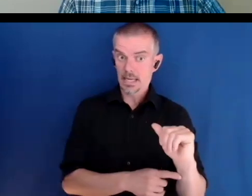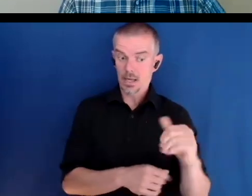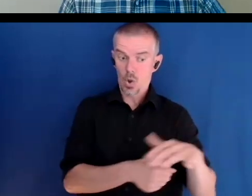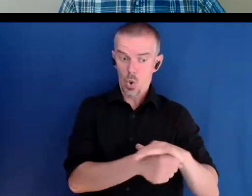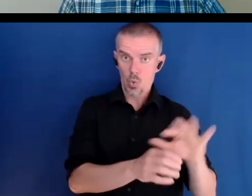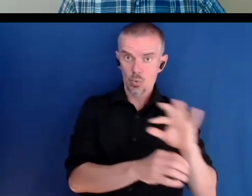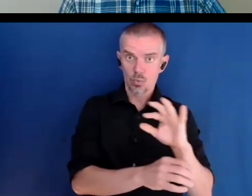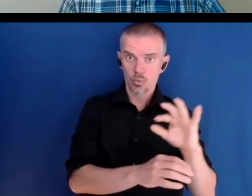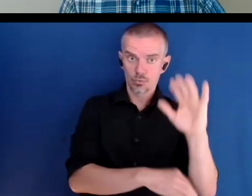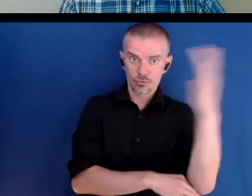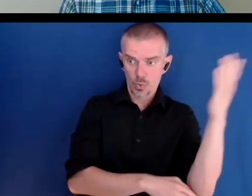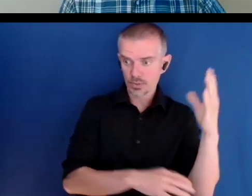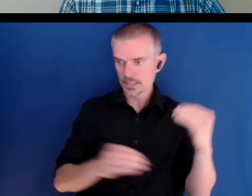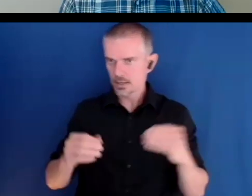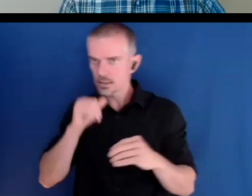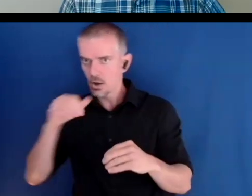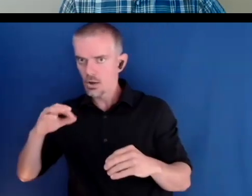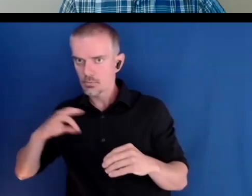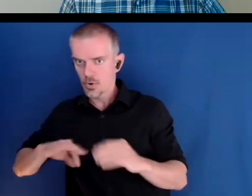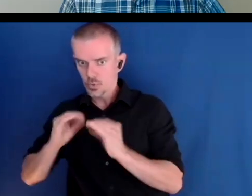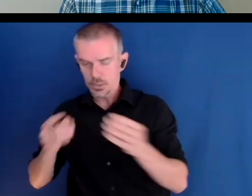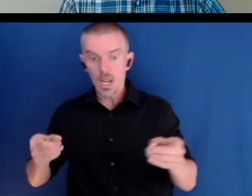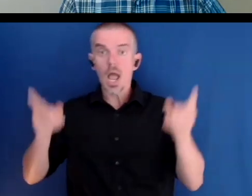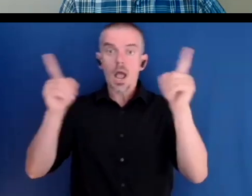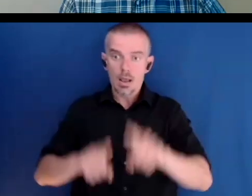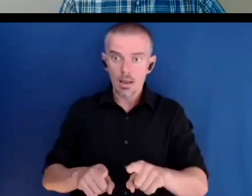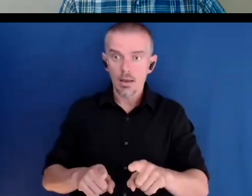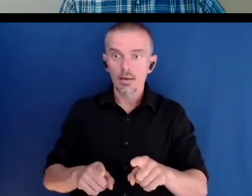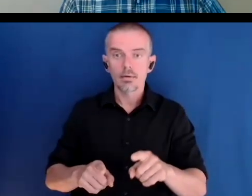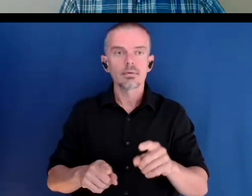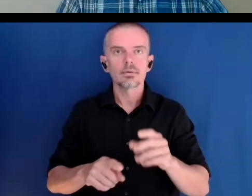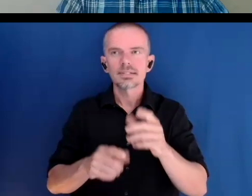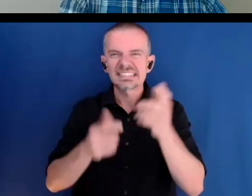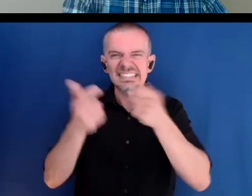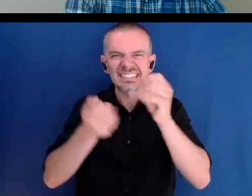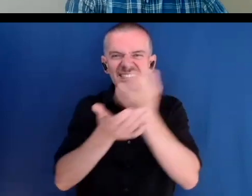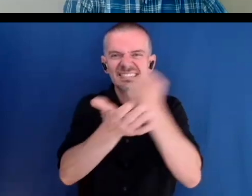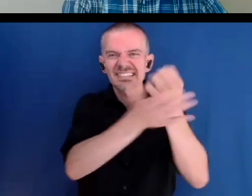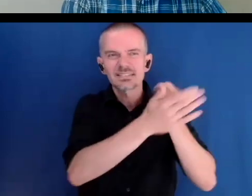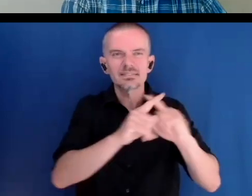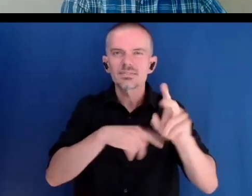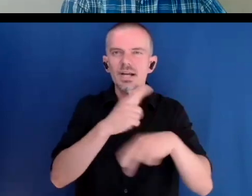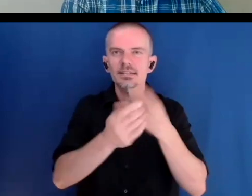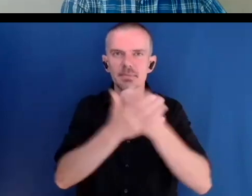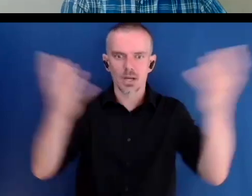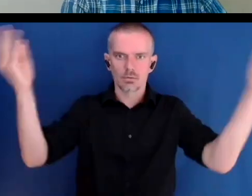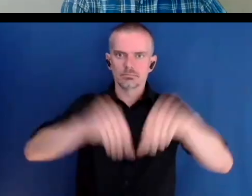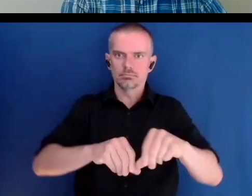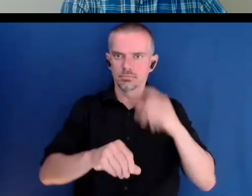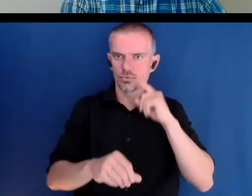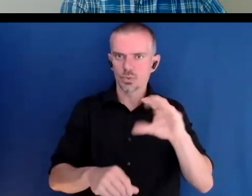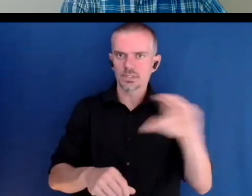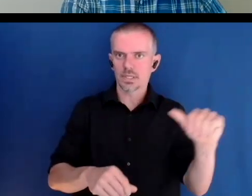nonprofit, or a region and a nonprofit, and they can bundle lots of different kinds of money together to sort of do cooperative agreement